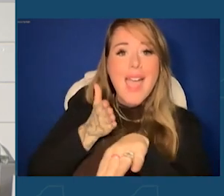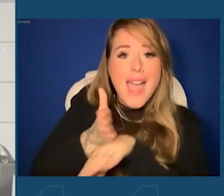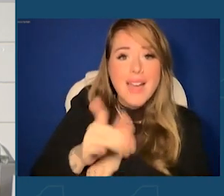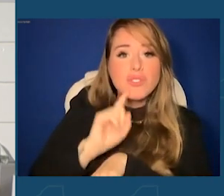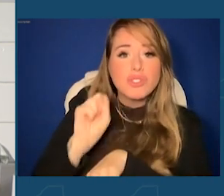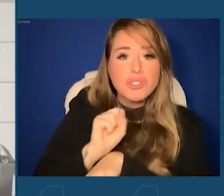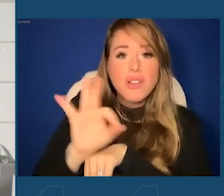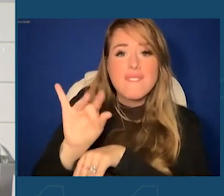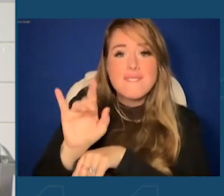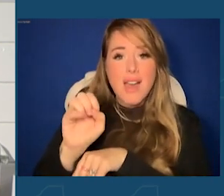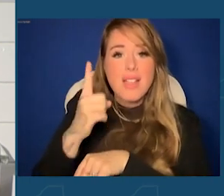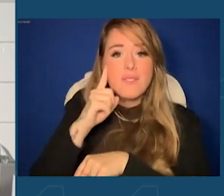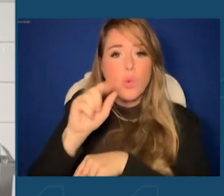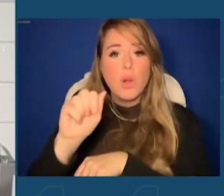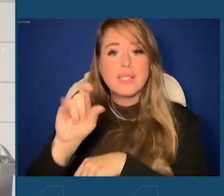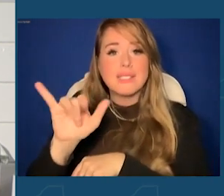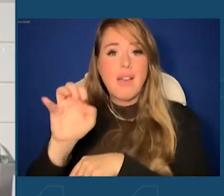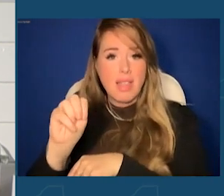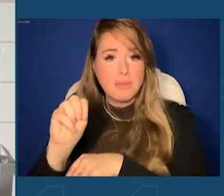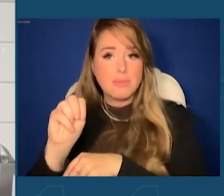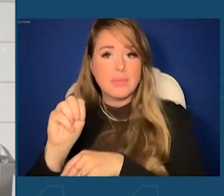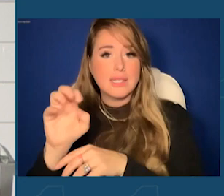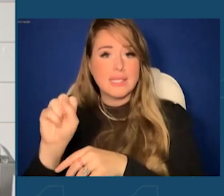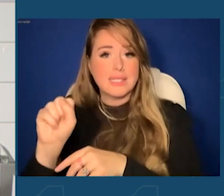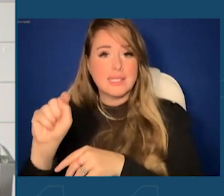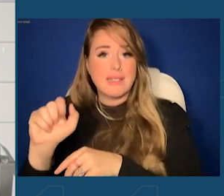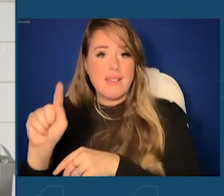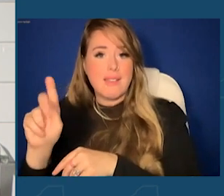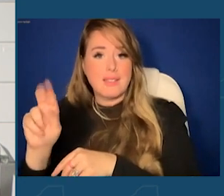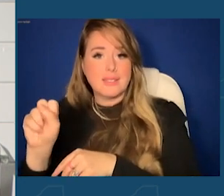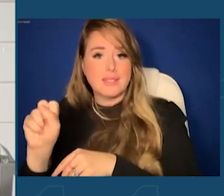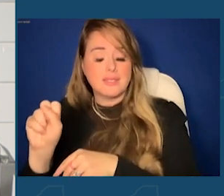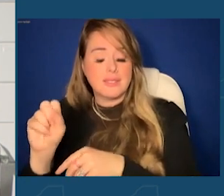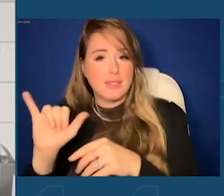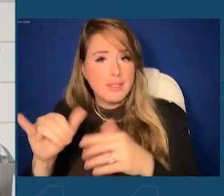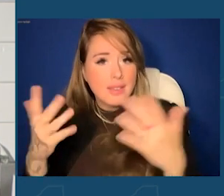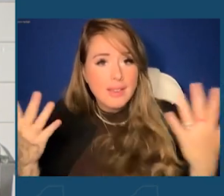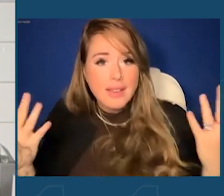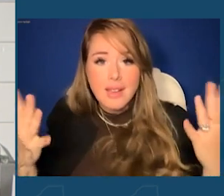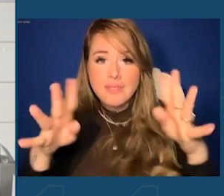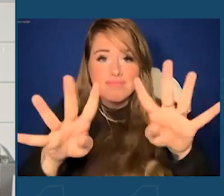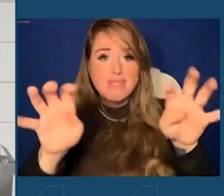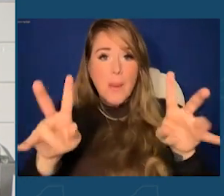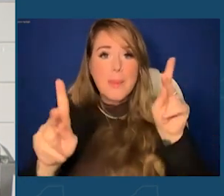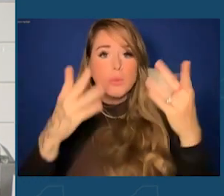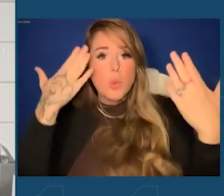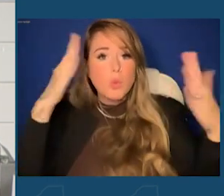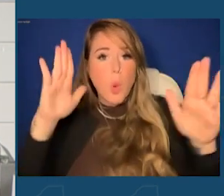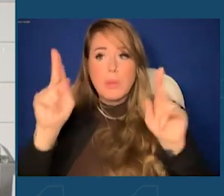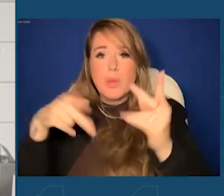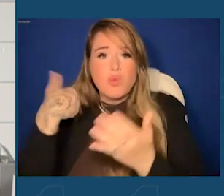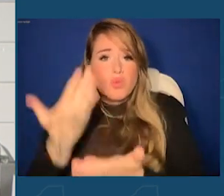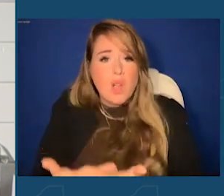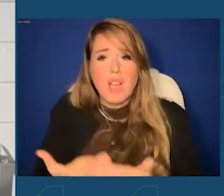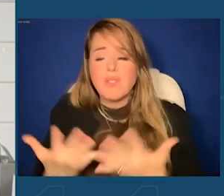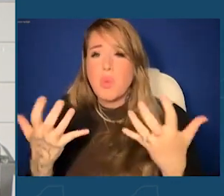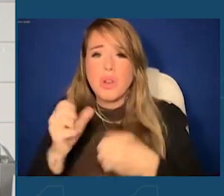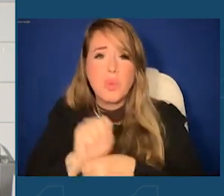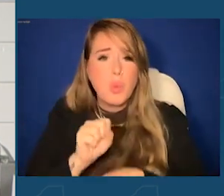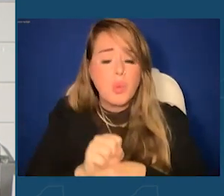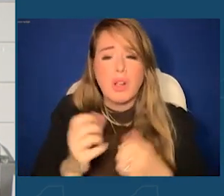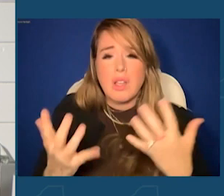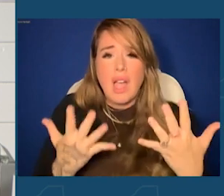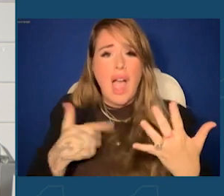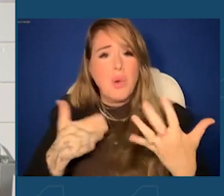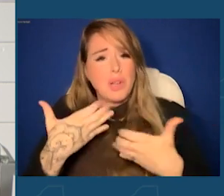your legal asylum status. That is the big unknown. People come here, they're desperate, they're trying to figure out how to just get on their feet,